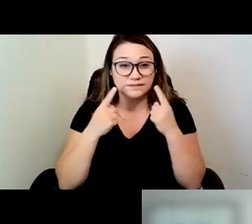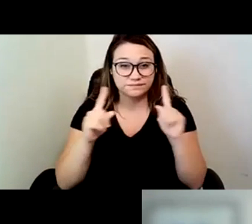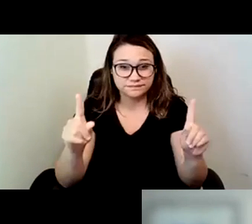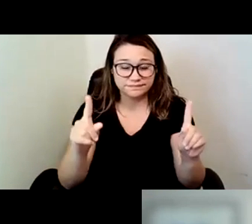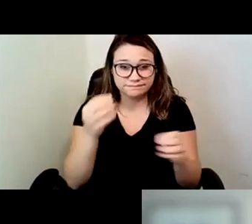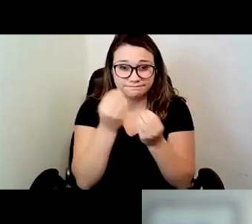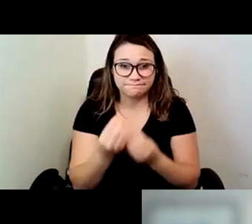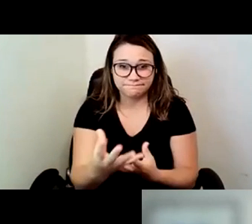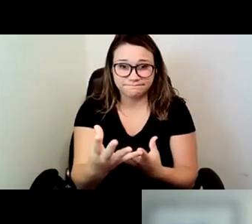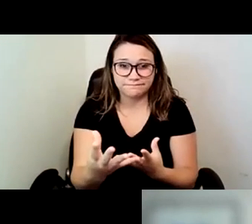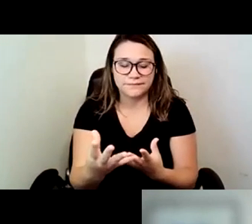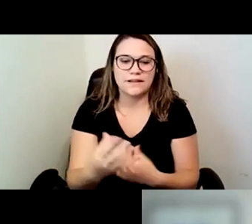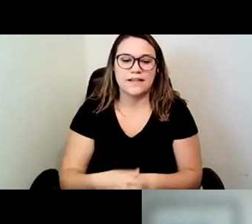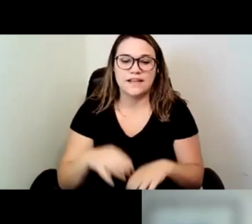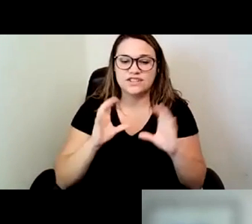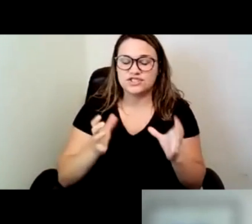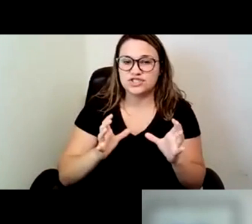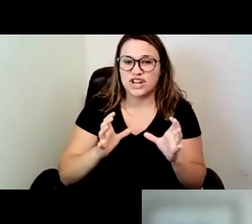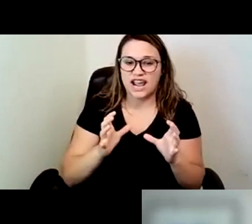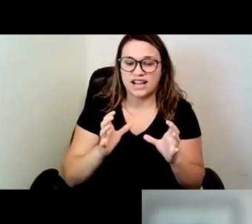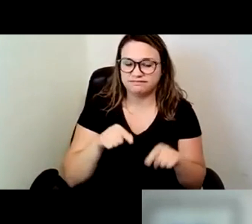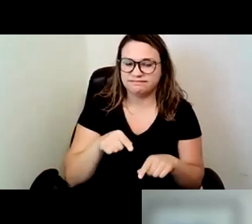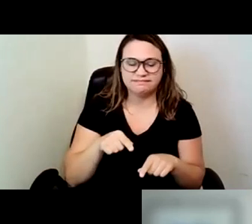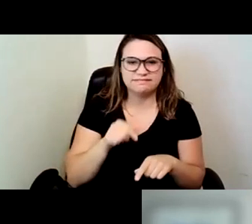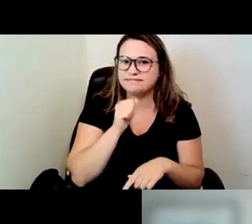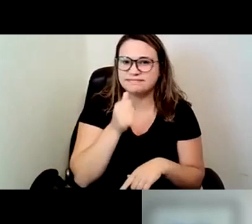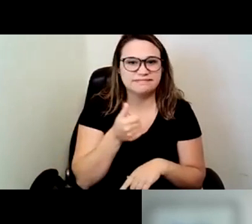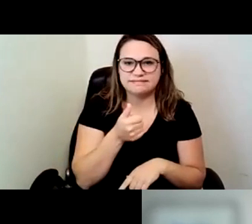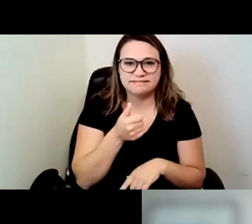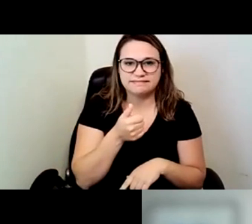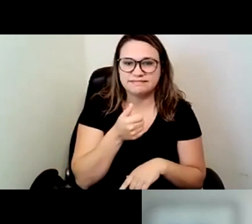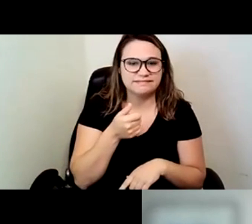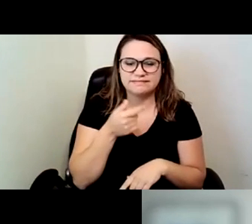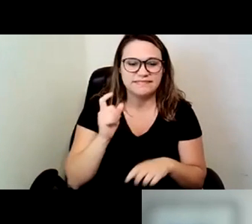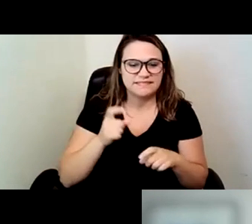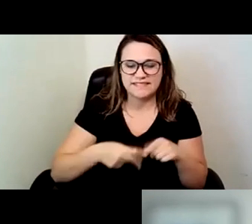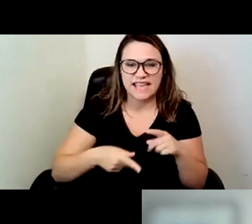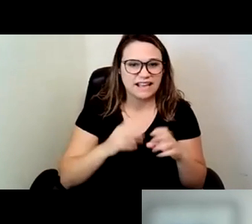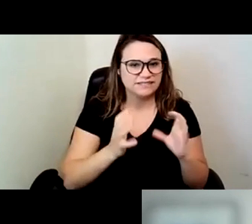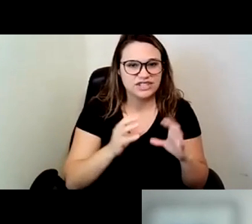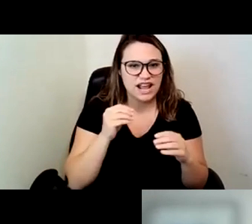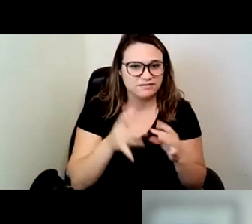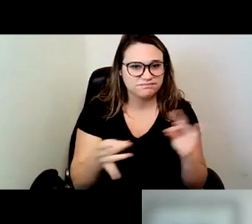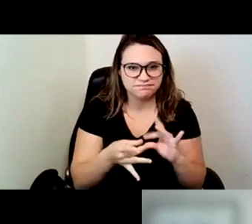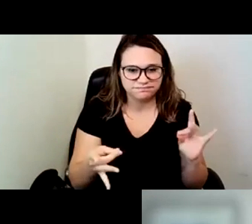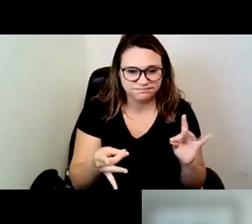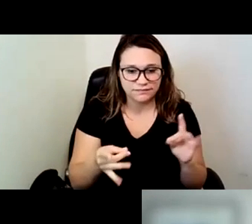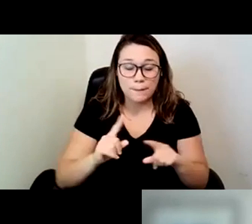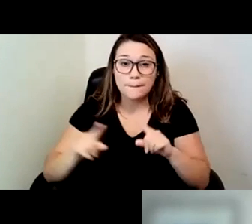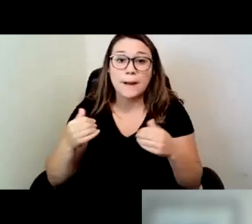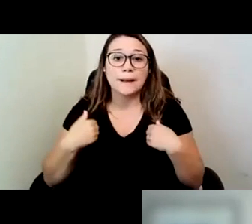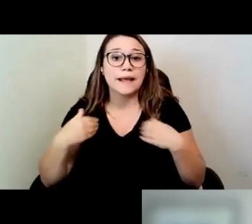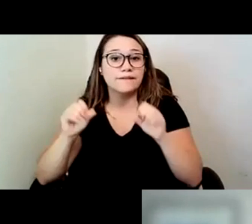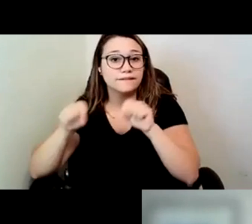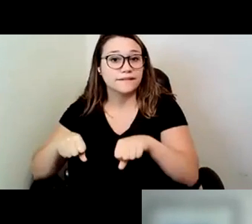today. The chat feature in this webinar has been disabled, but you are welcome to submit questions via the Q&A feature, and there will